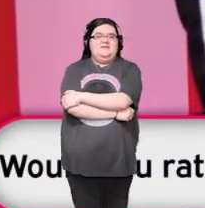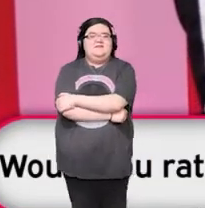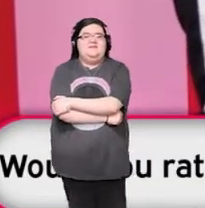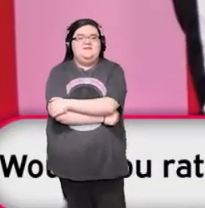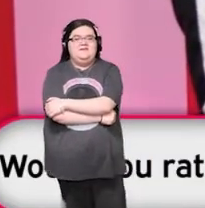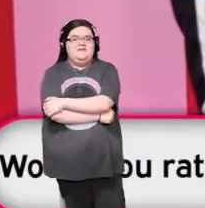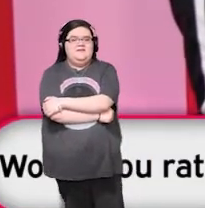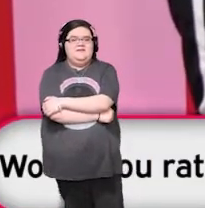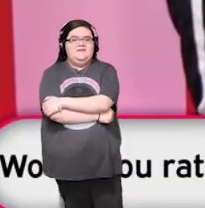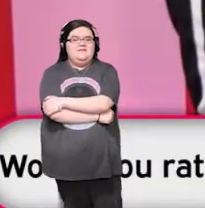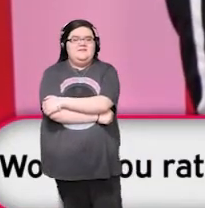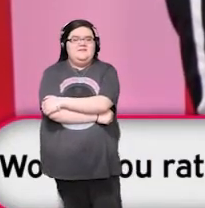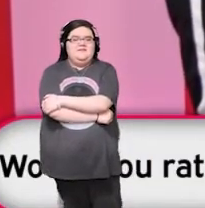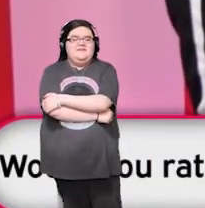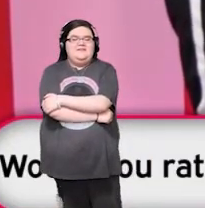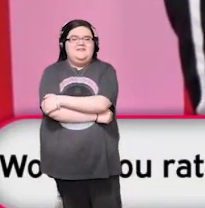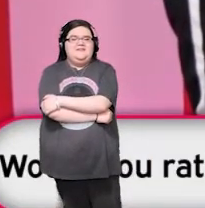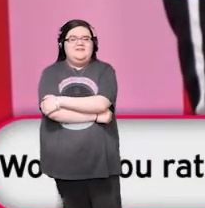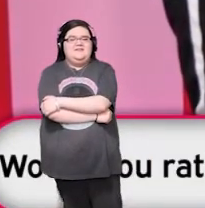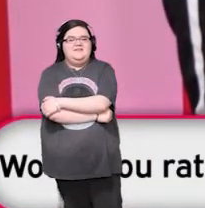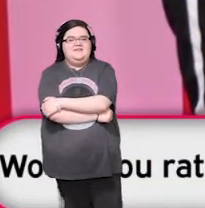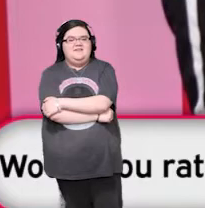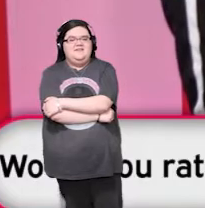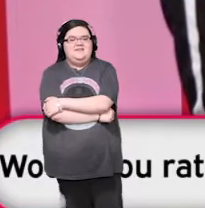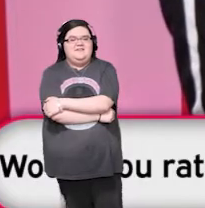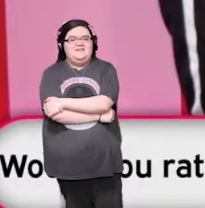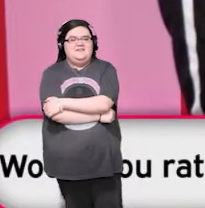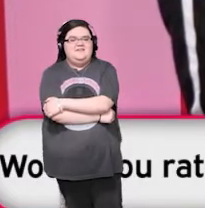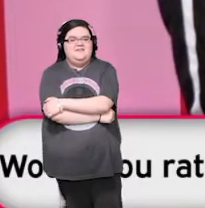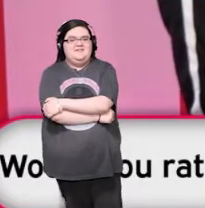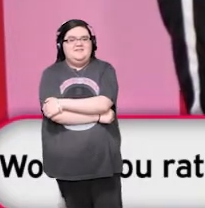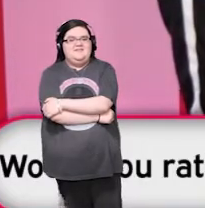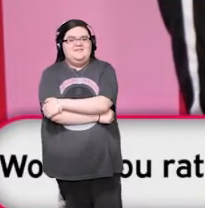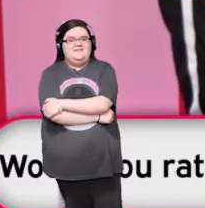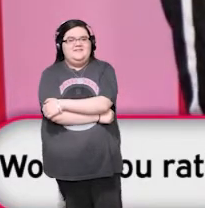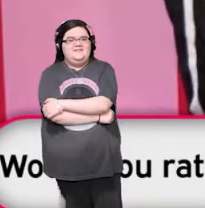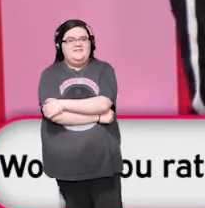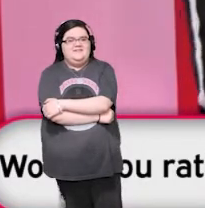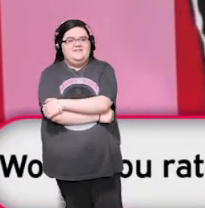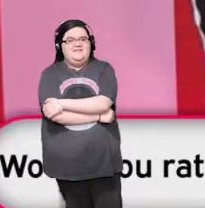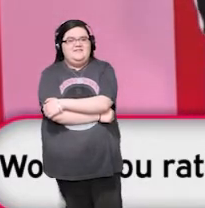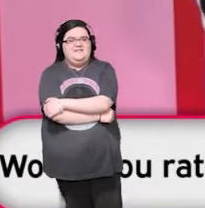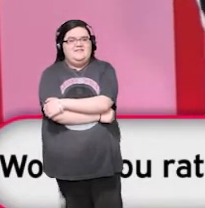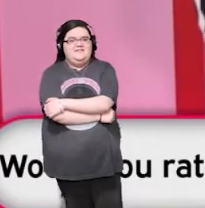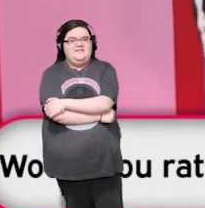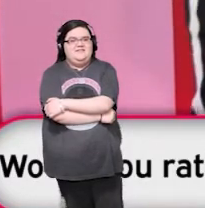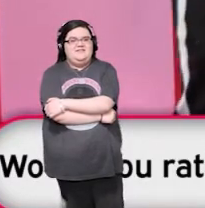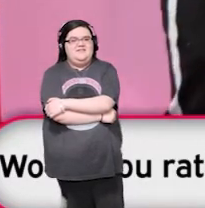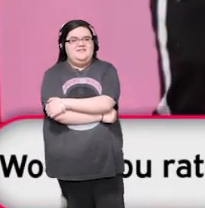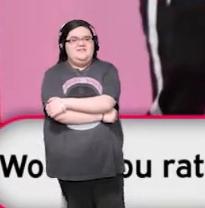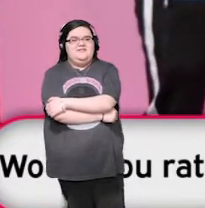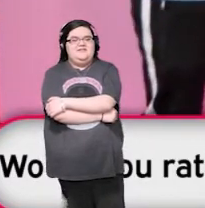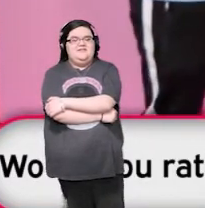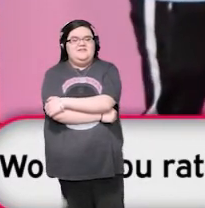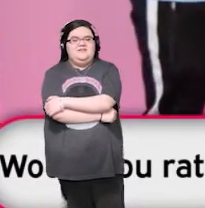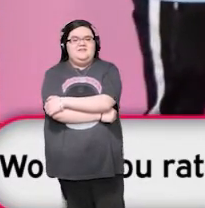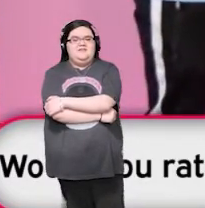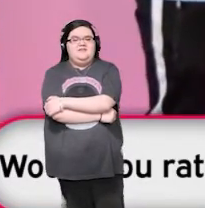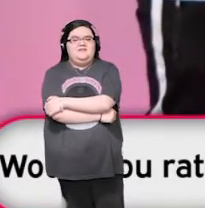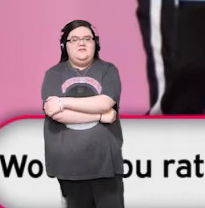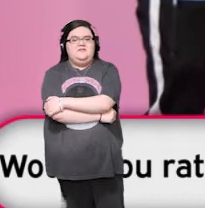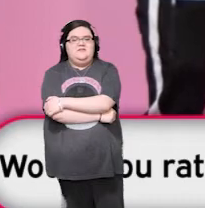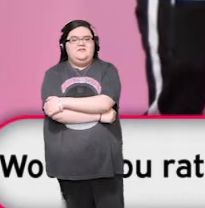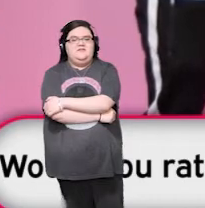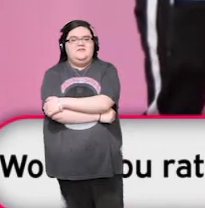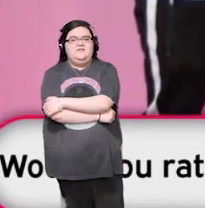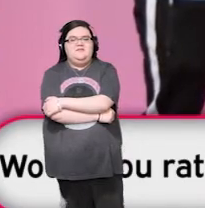world accuses you of murdering Bazinga. Yeah. Or would you rather walk around all day non-stop coming? But I'm getting accused, I'm not like convicted of it. So I can, the whole world thinks you're no, but you